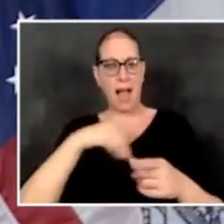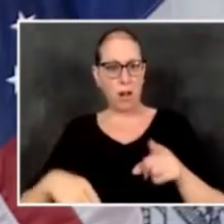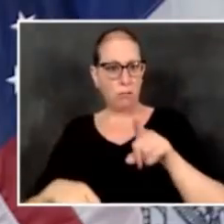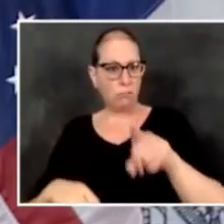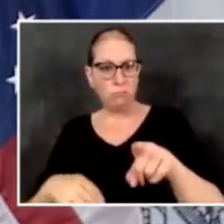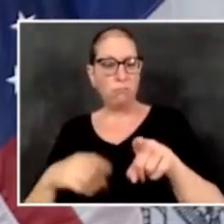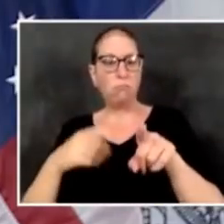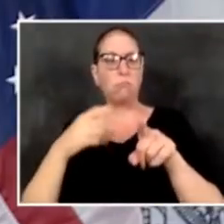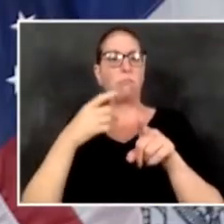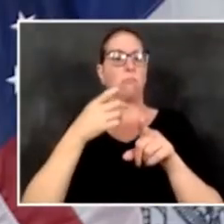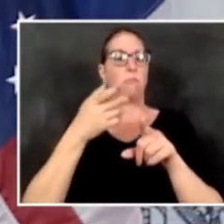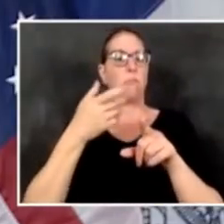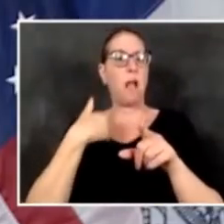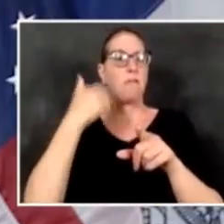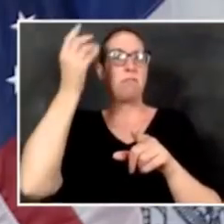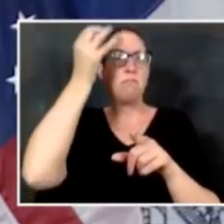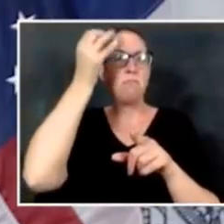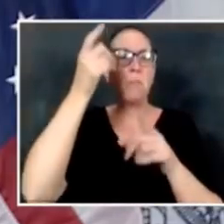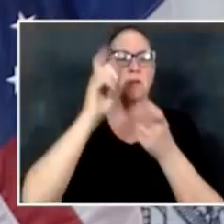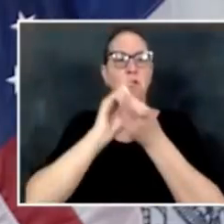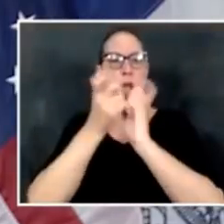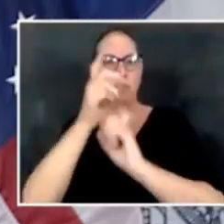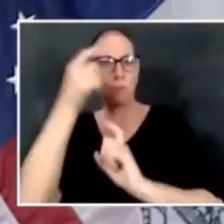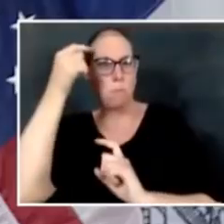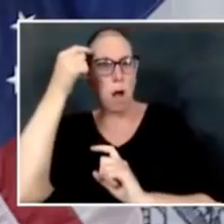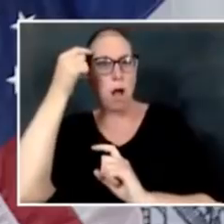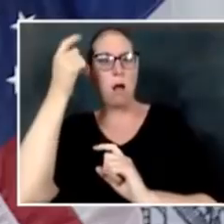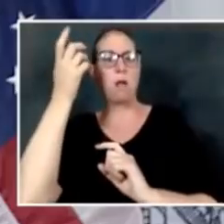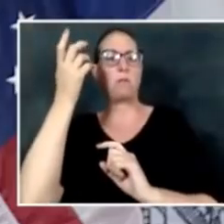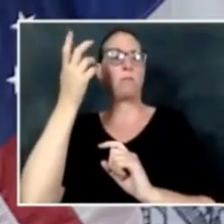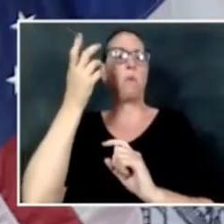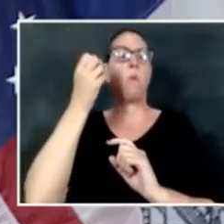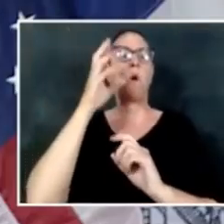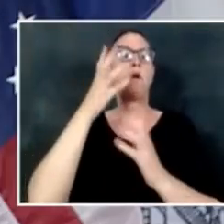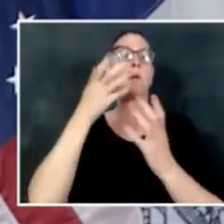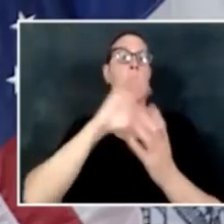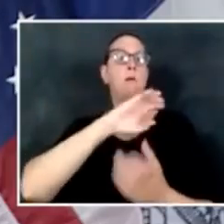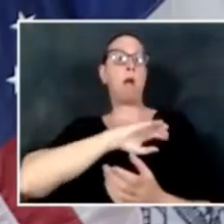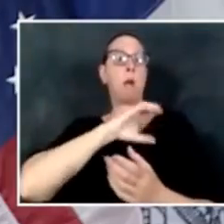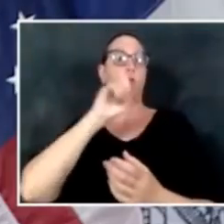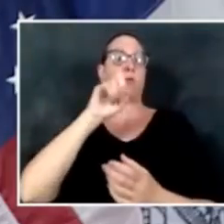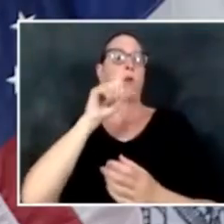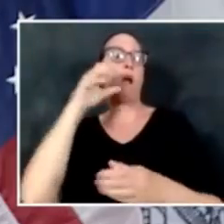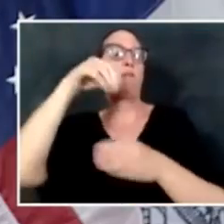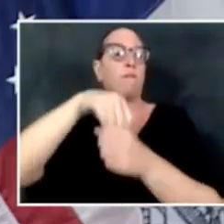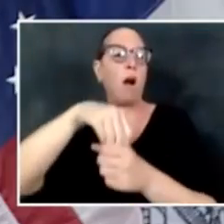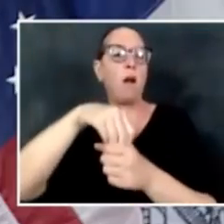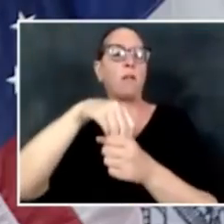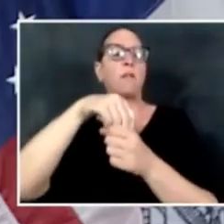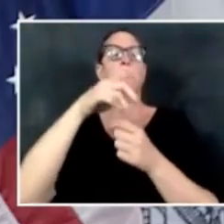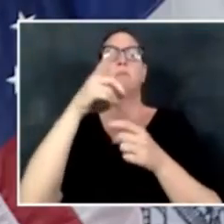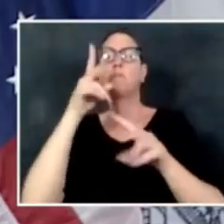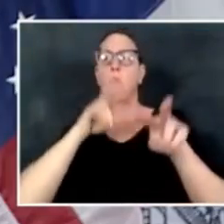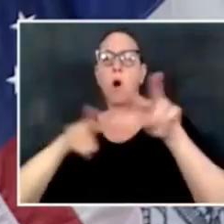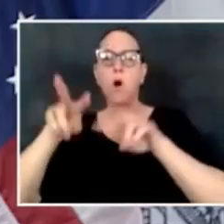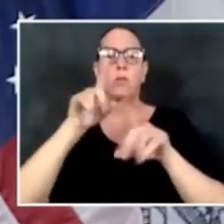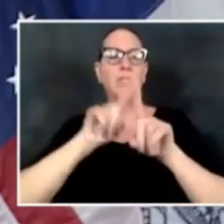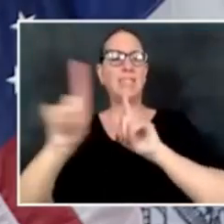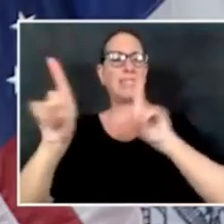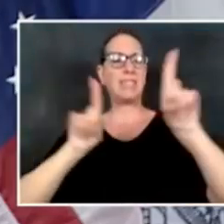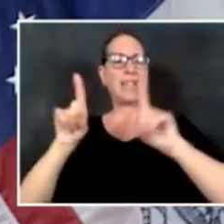the front line in enforcing social distancing, and if there will be any changes going